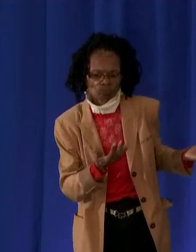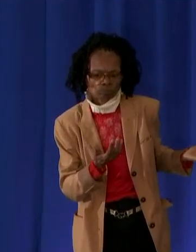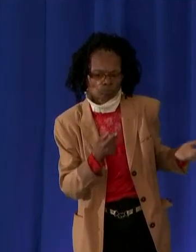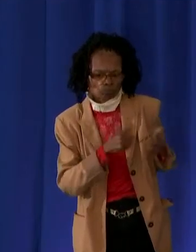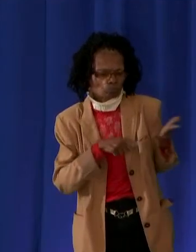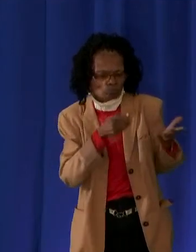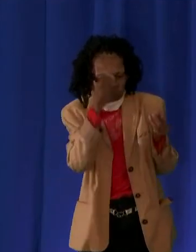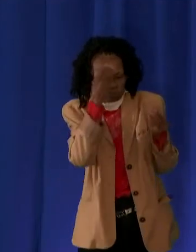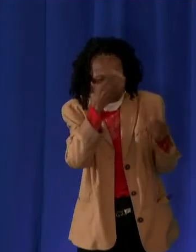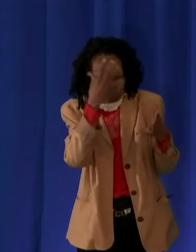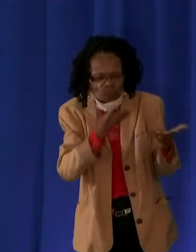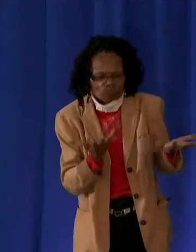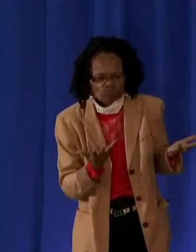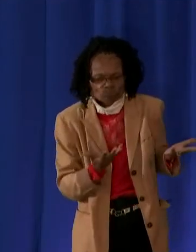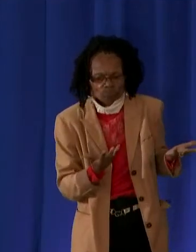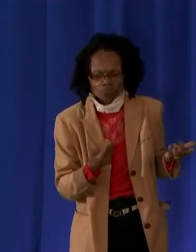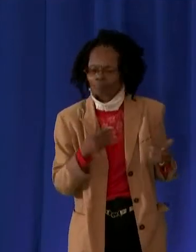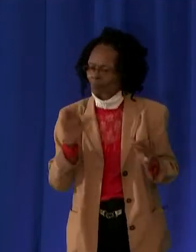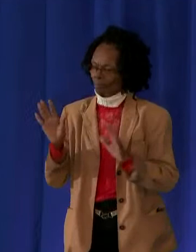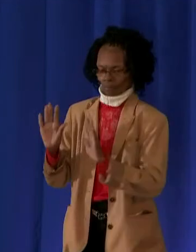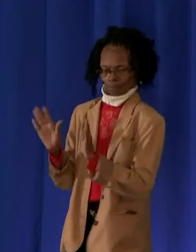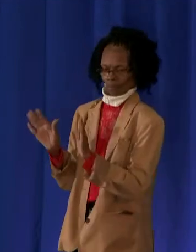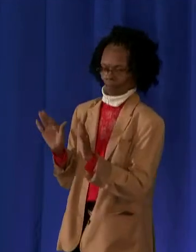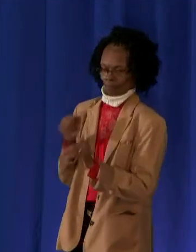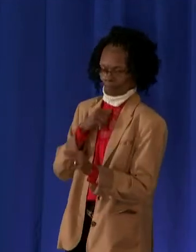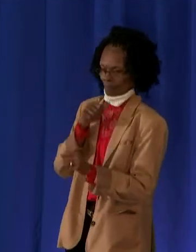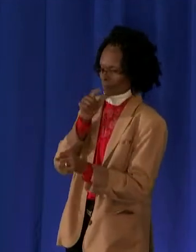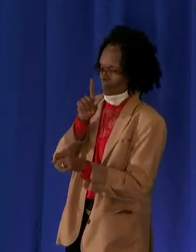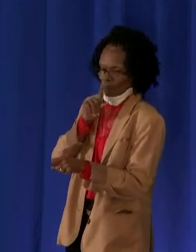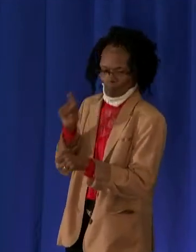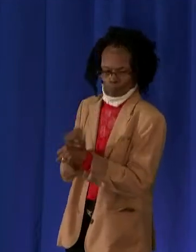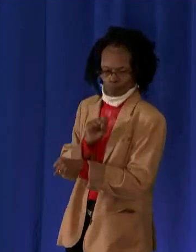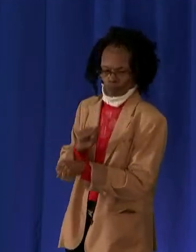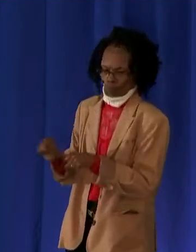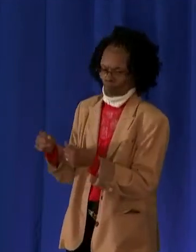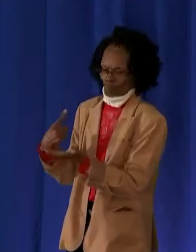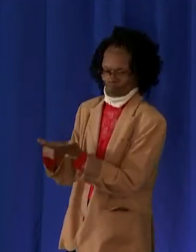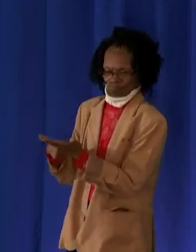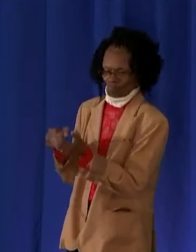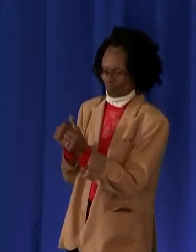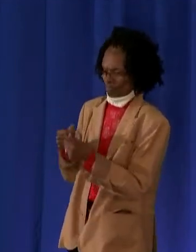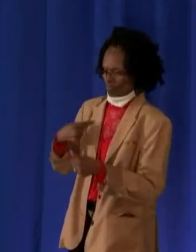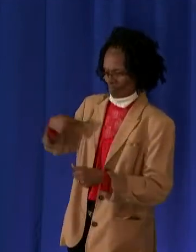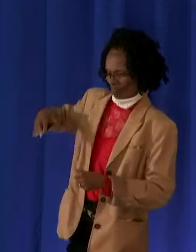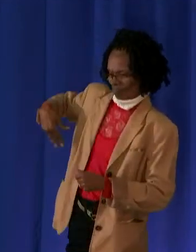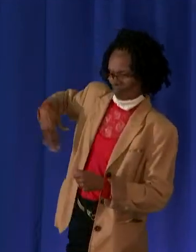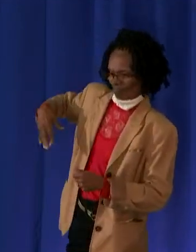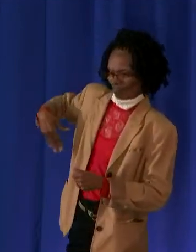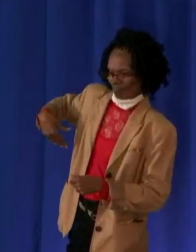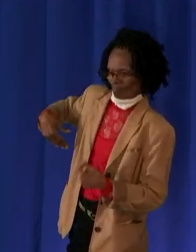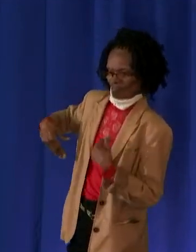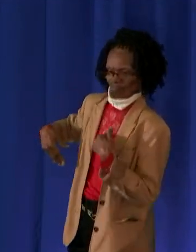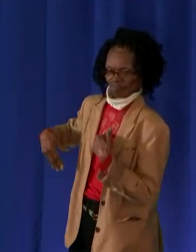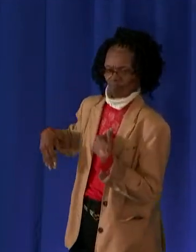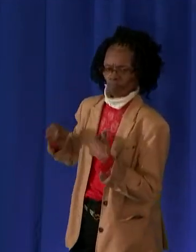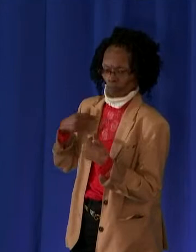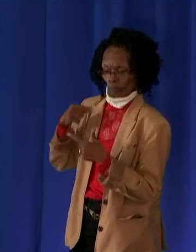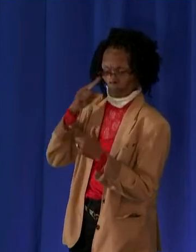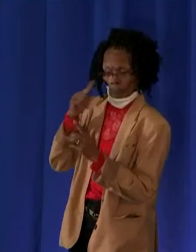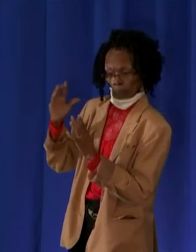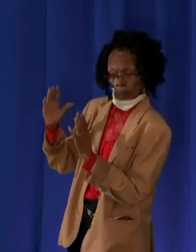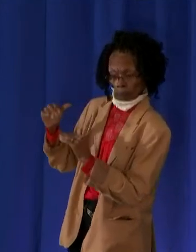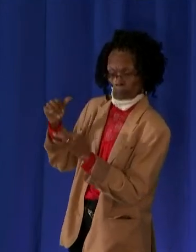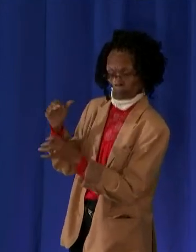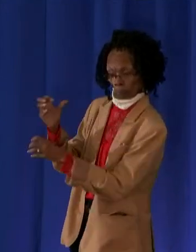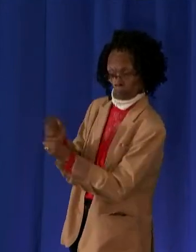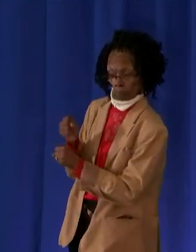what have you been told? And again, just to the... I haven't actually, they haven't briefed me at all. And so I expect